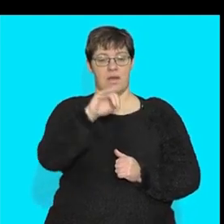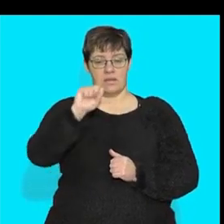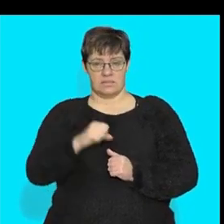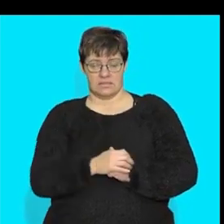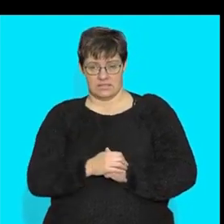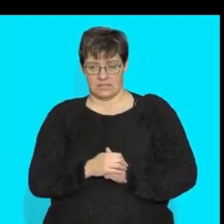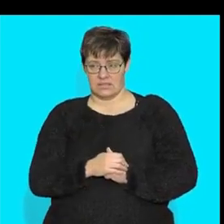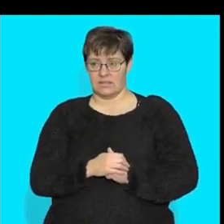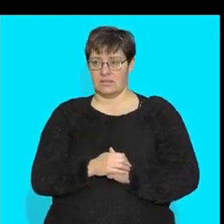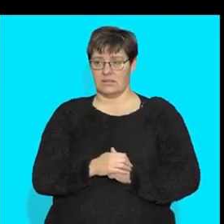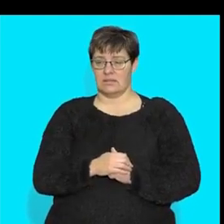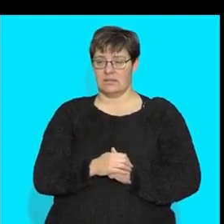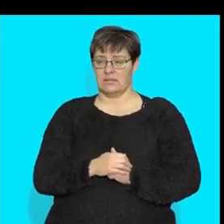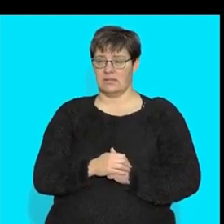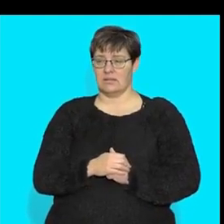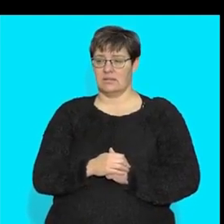M-I-S, miss,